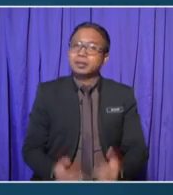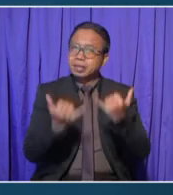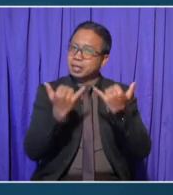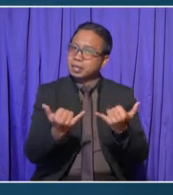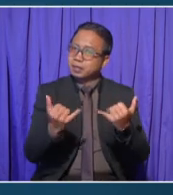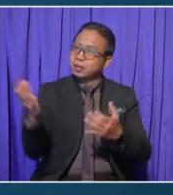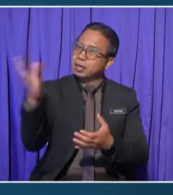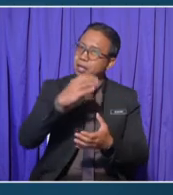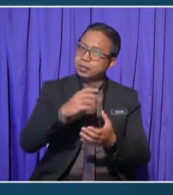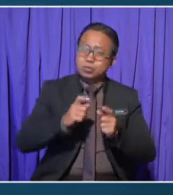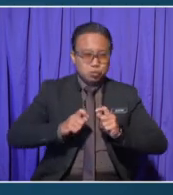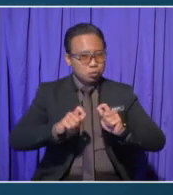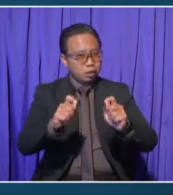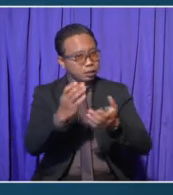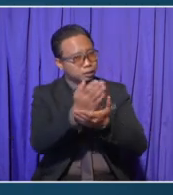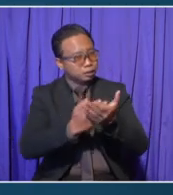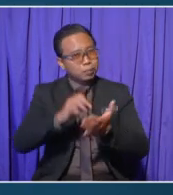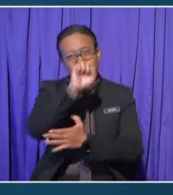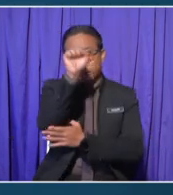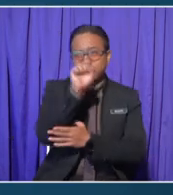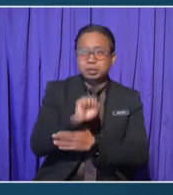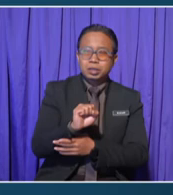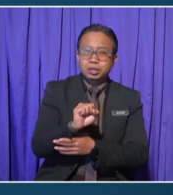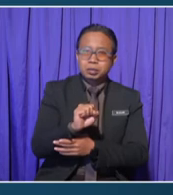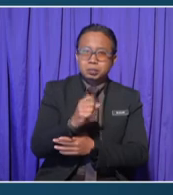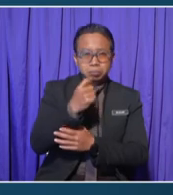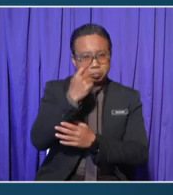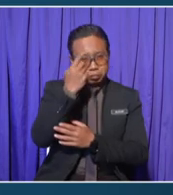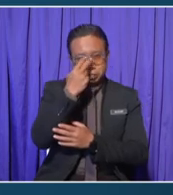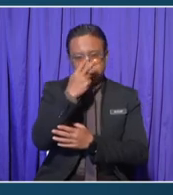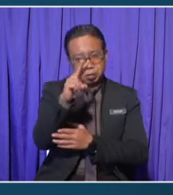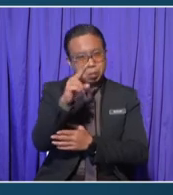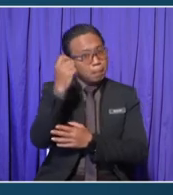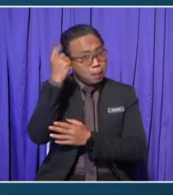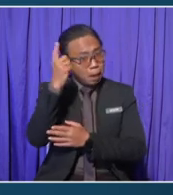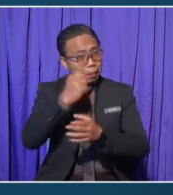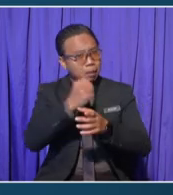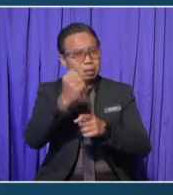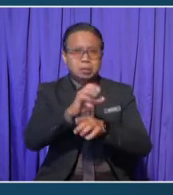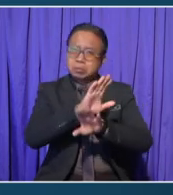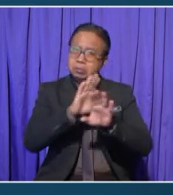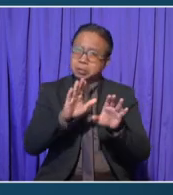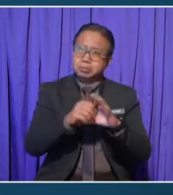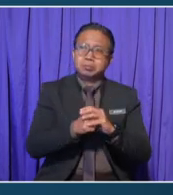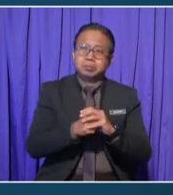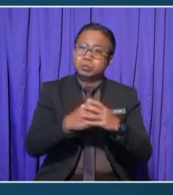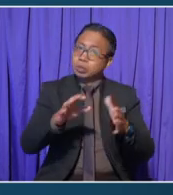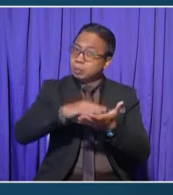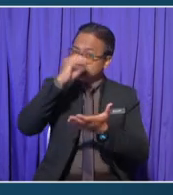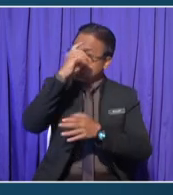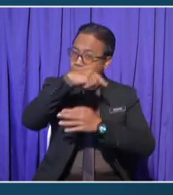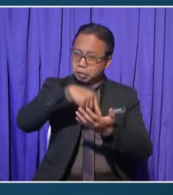Now, let's try some questions to test your understanding on what we had learned today.